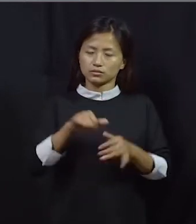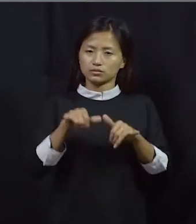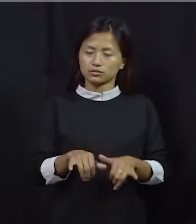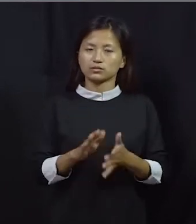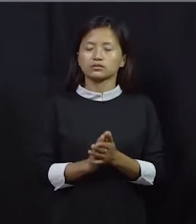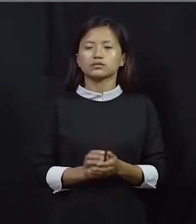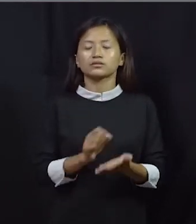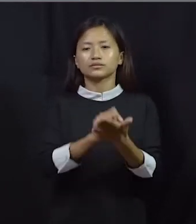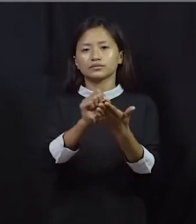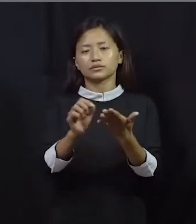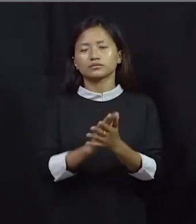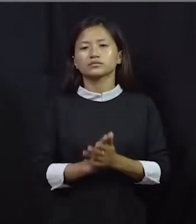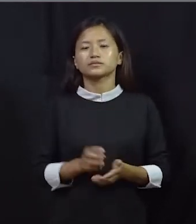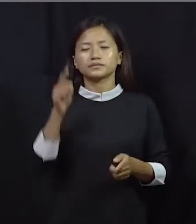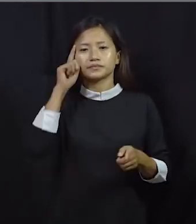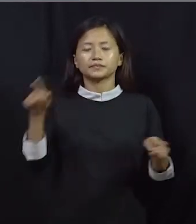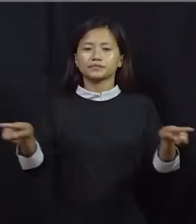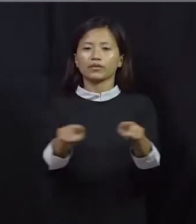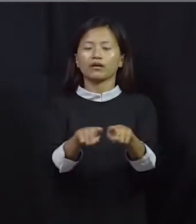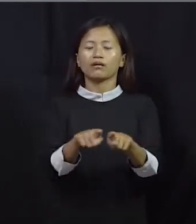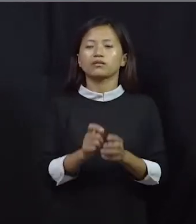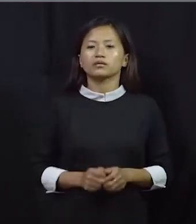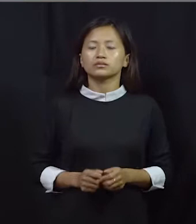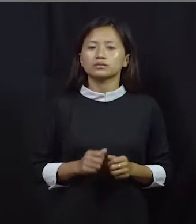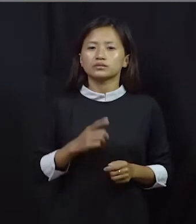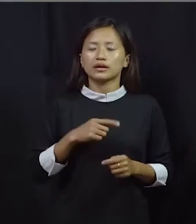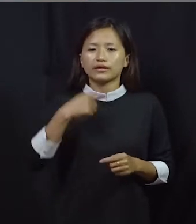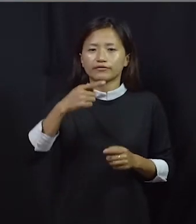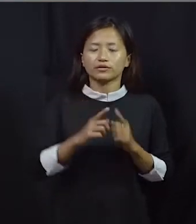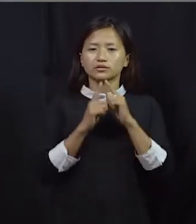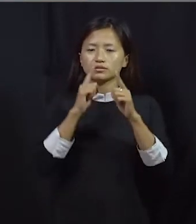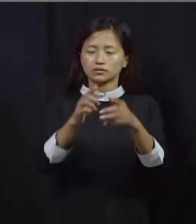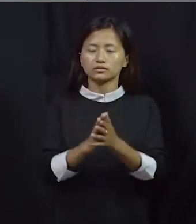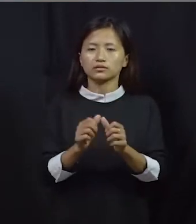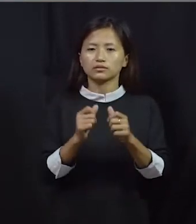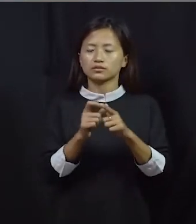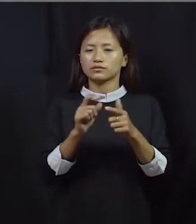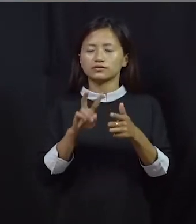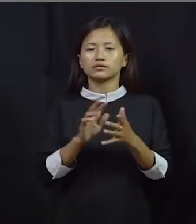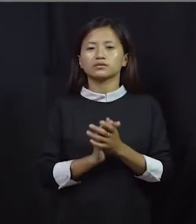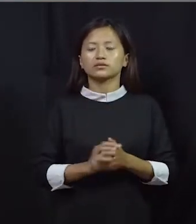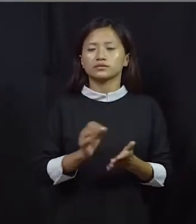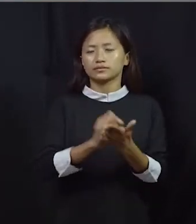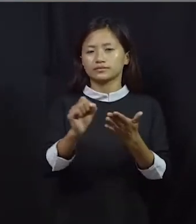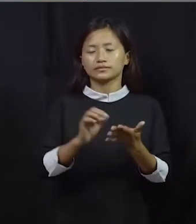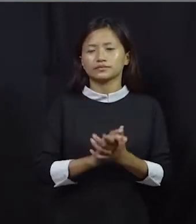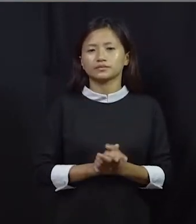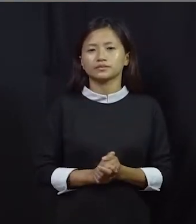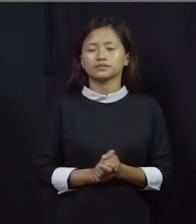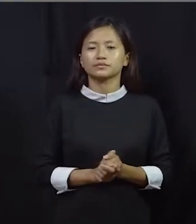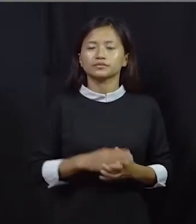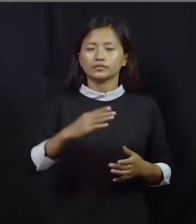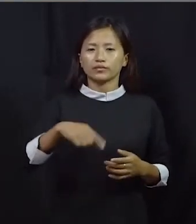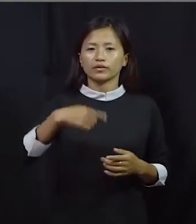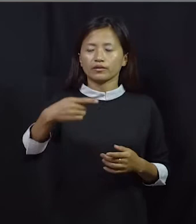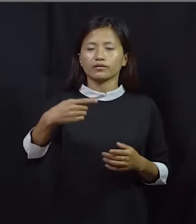written agreement. So it is always advisable to have an agreement in written. Next is we